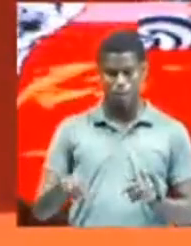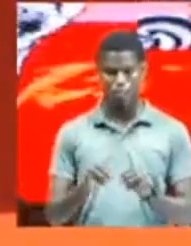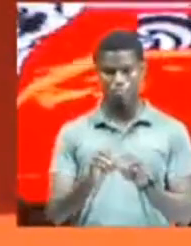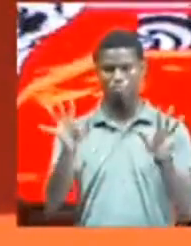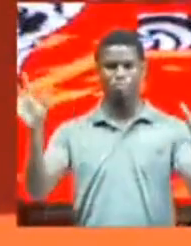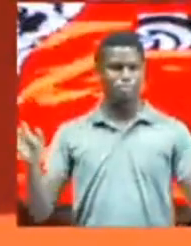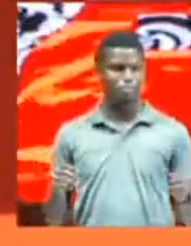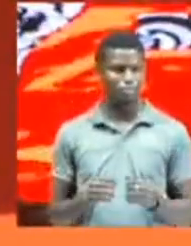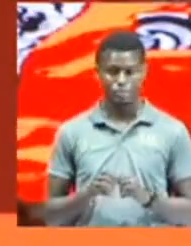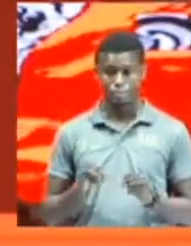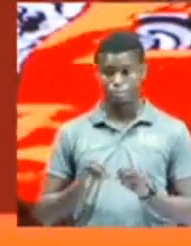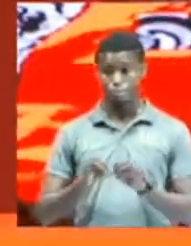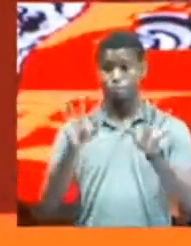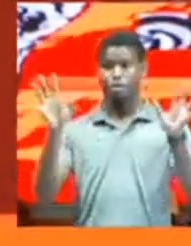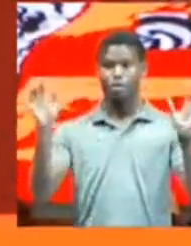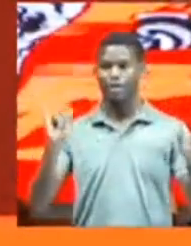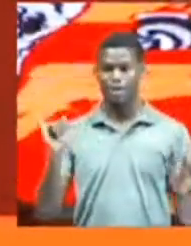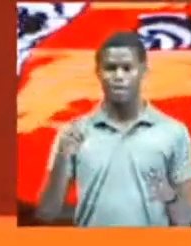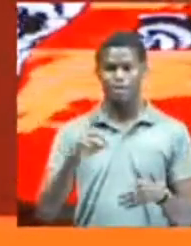diamond.